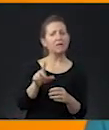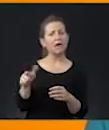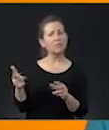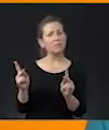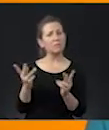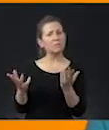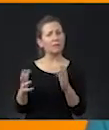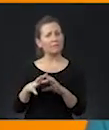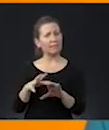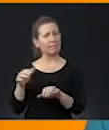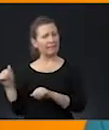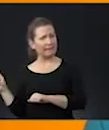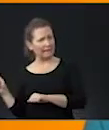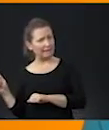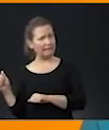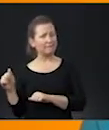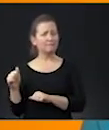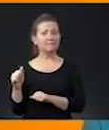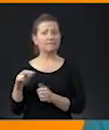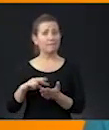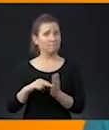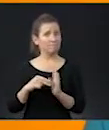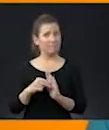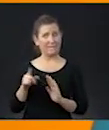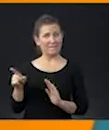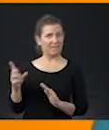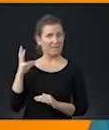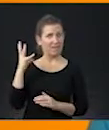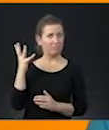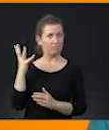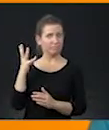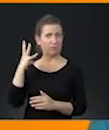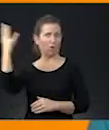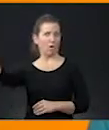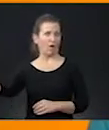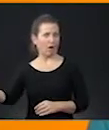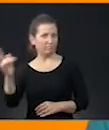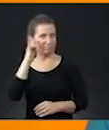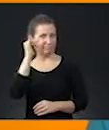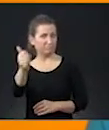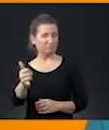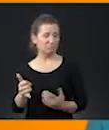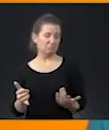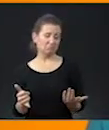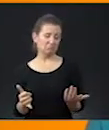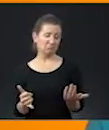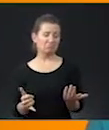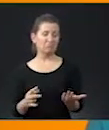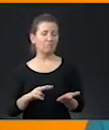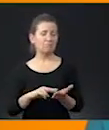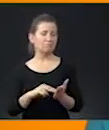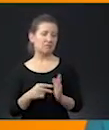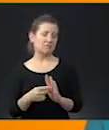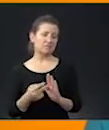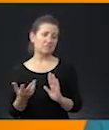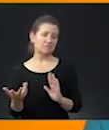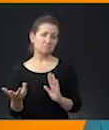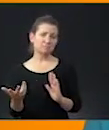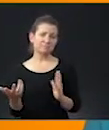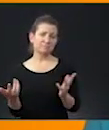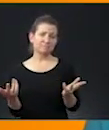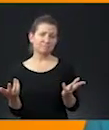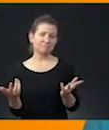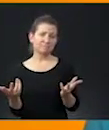but that doesn't really mean that they're gone for good. That just saying that